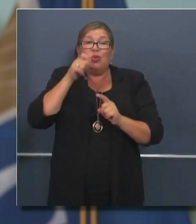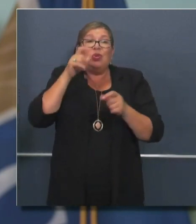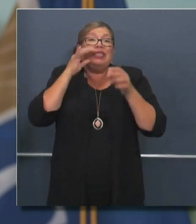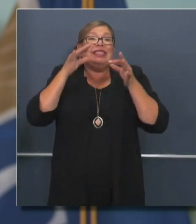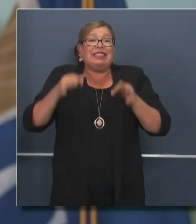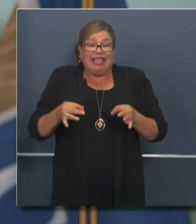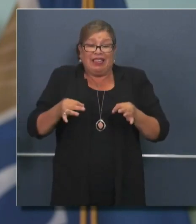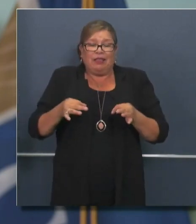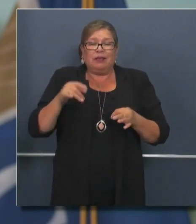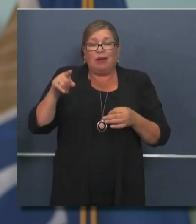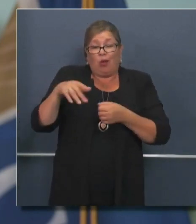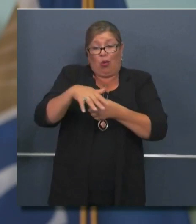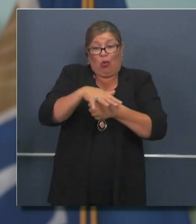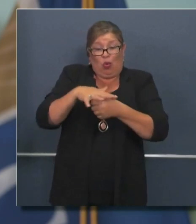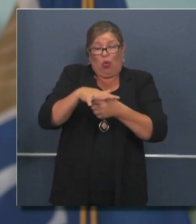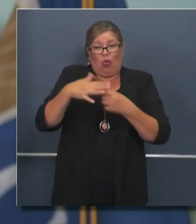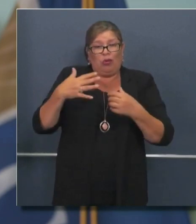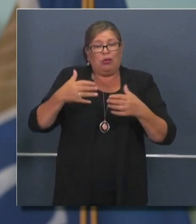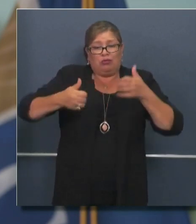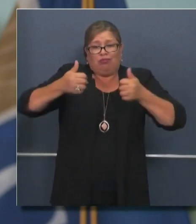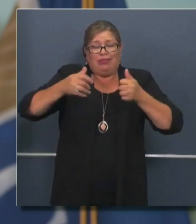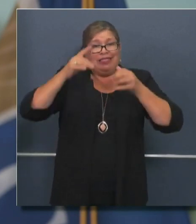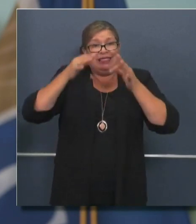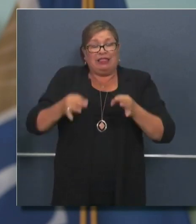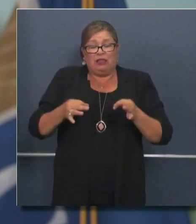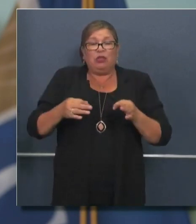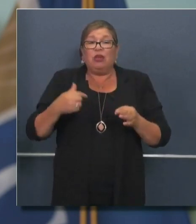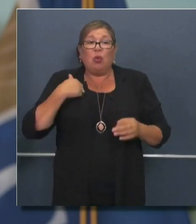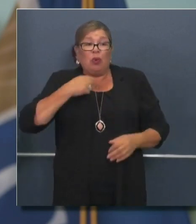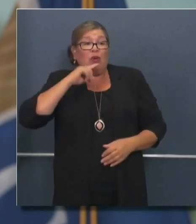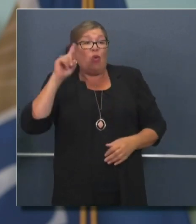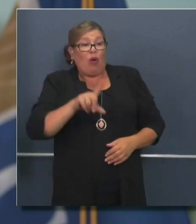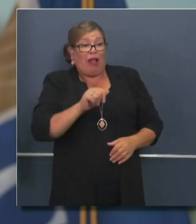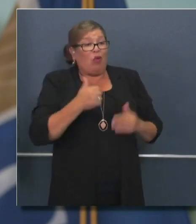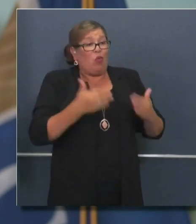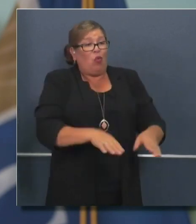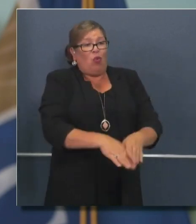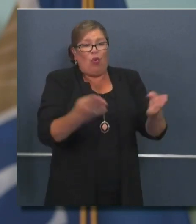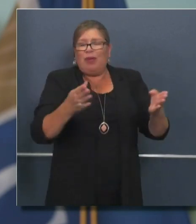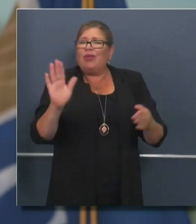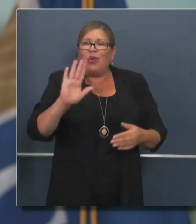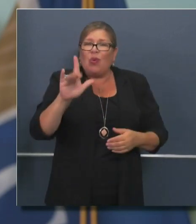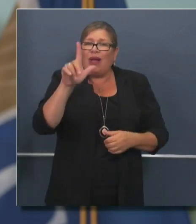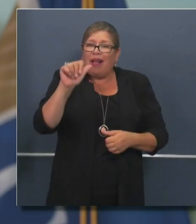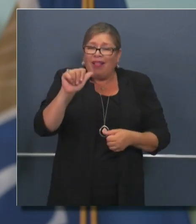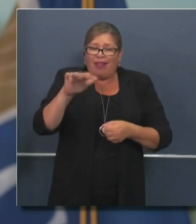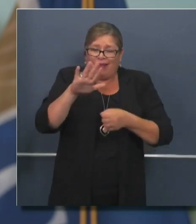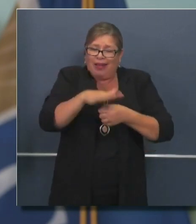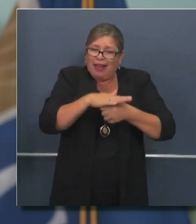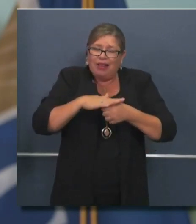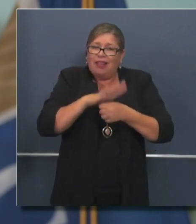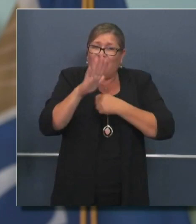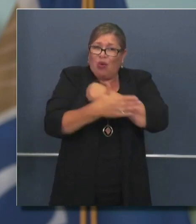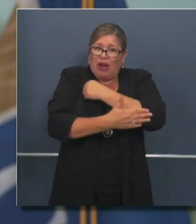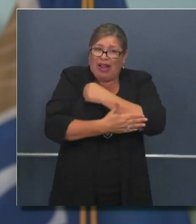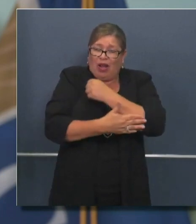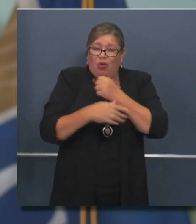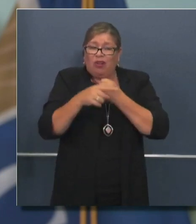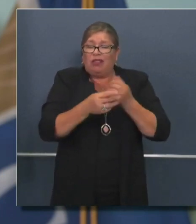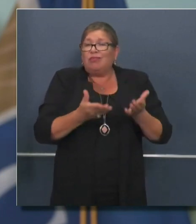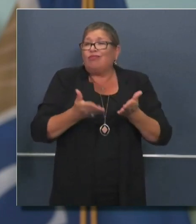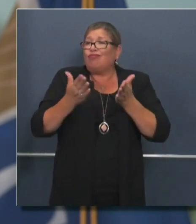director made the decision in LA today. The state of California did not. They put out the attestation. They put